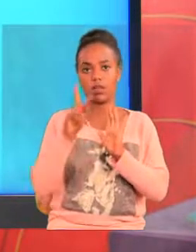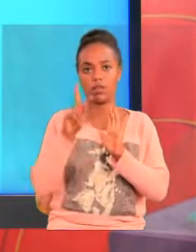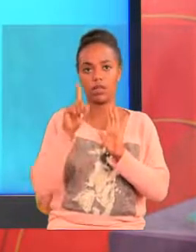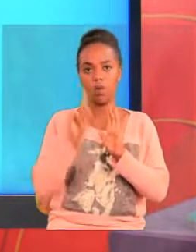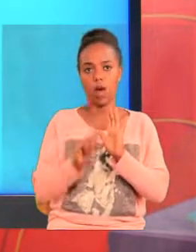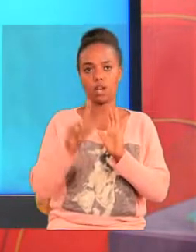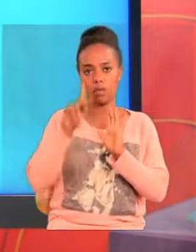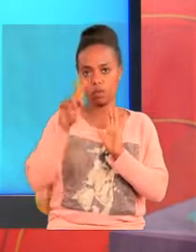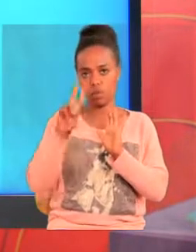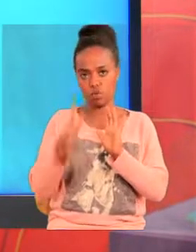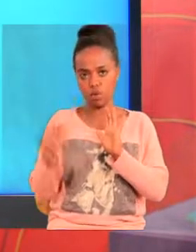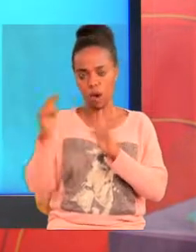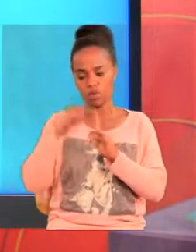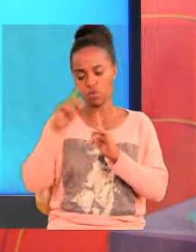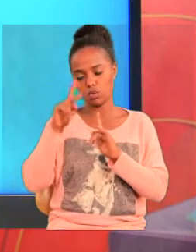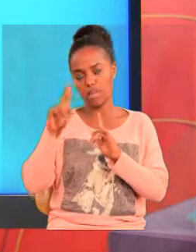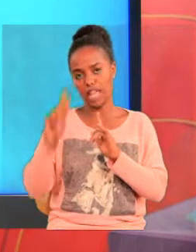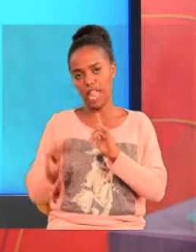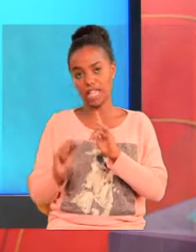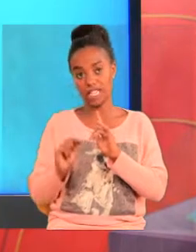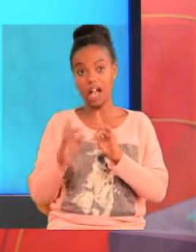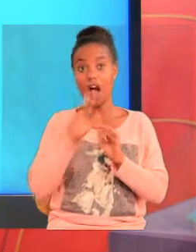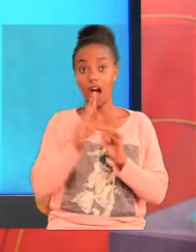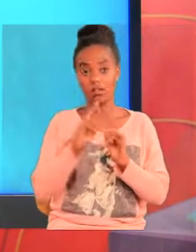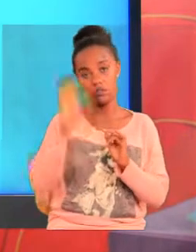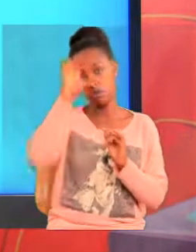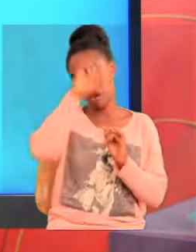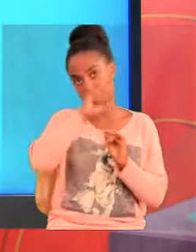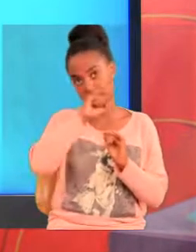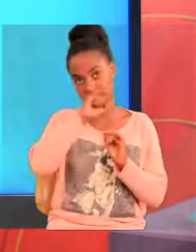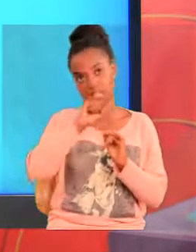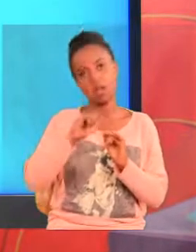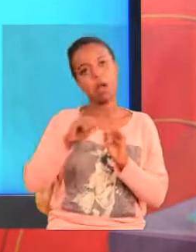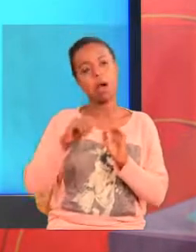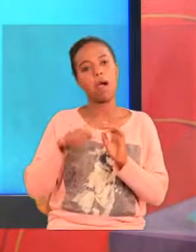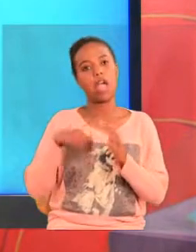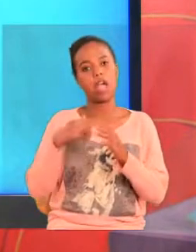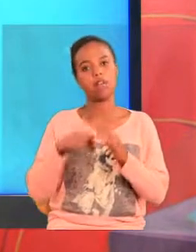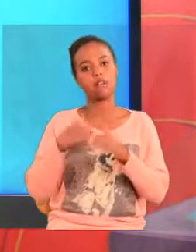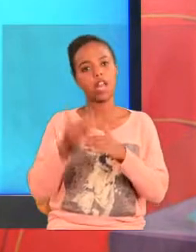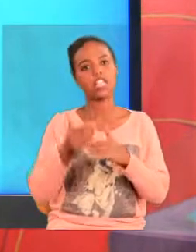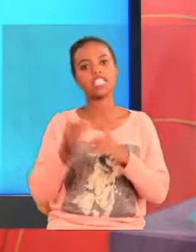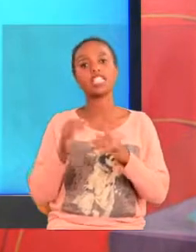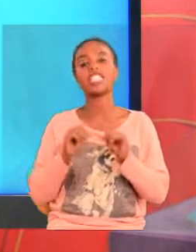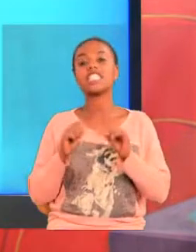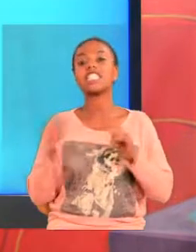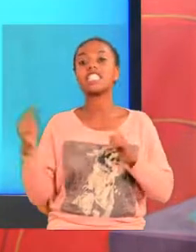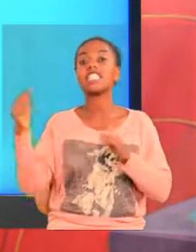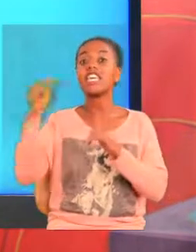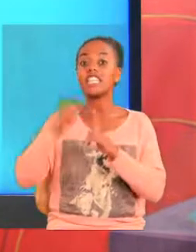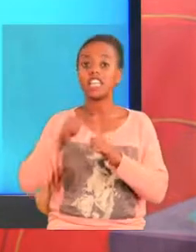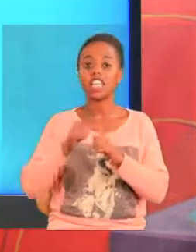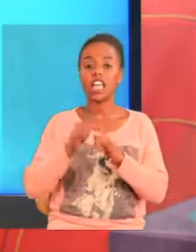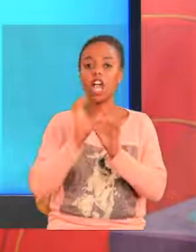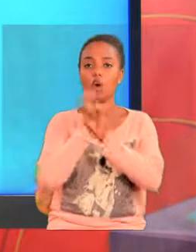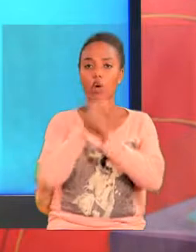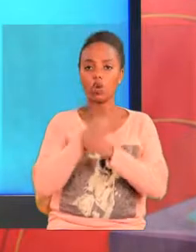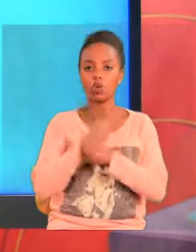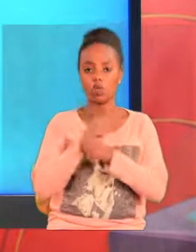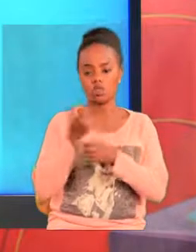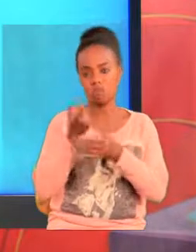P1, P2 up to Pn, these are premises yielding a conclusion. Or it can be written in this